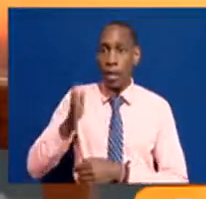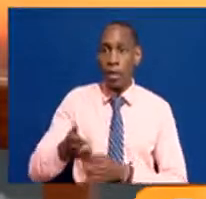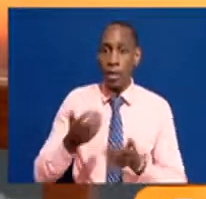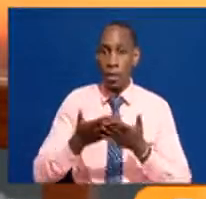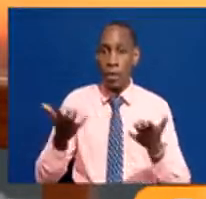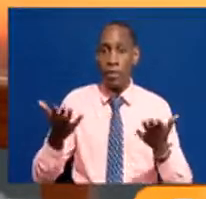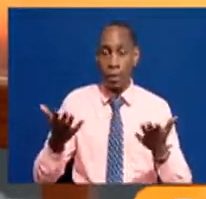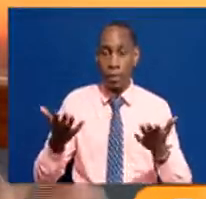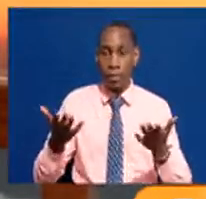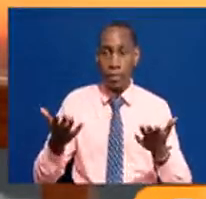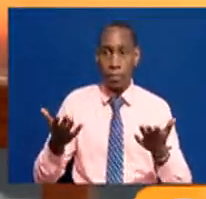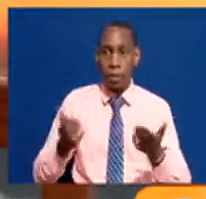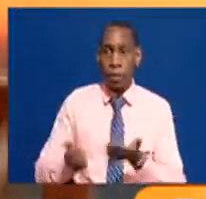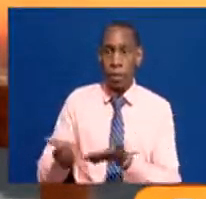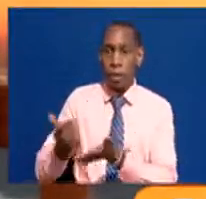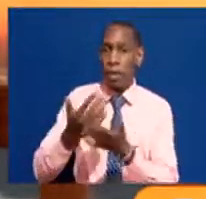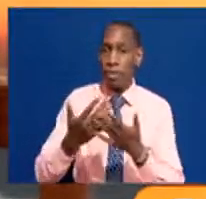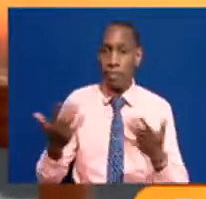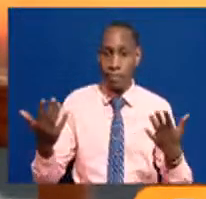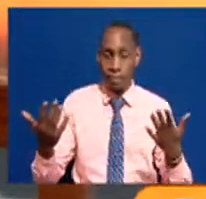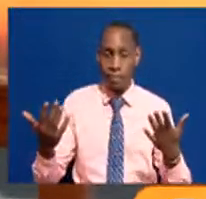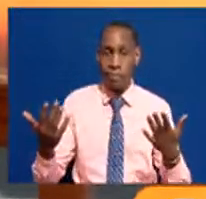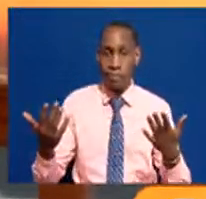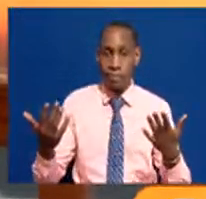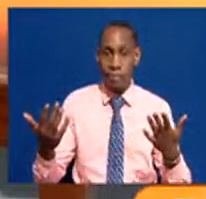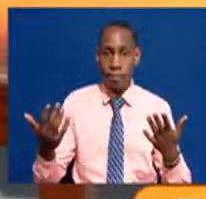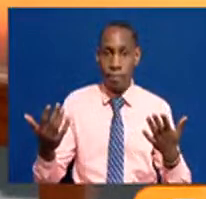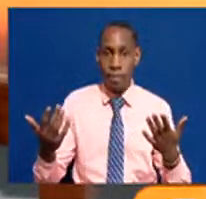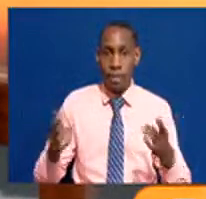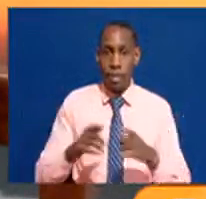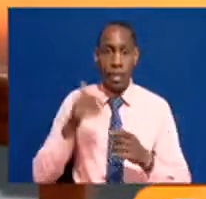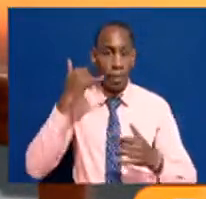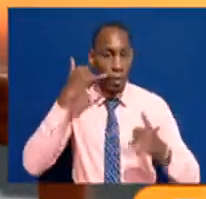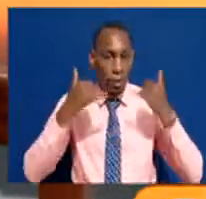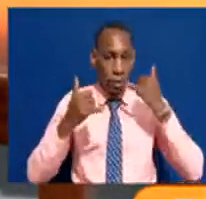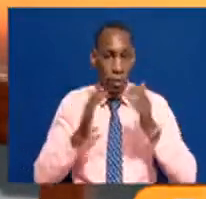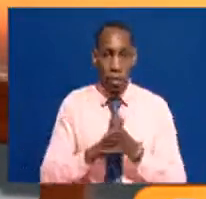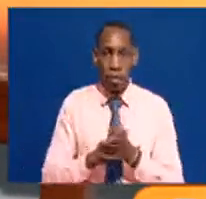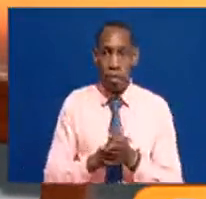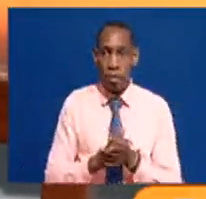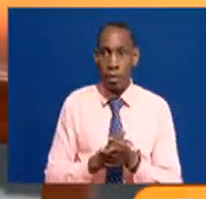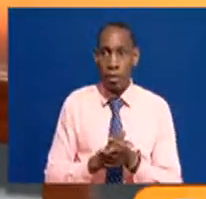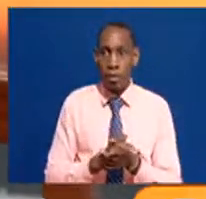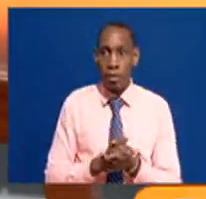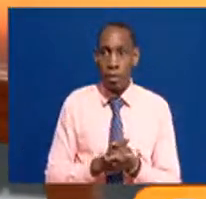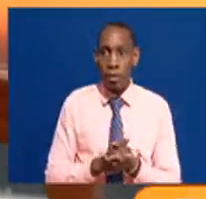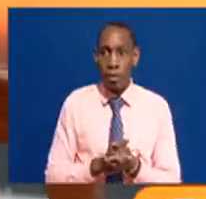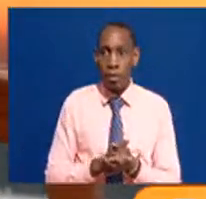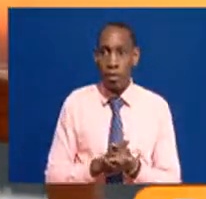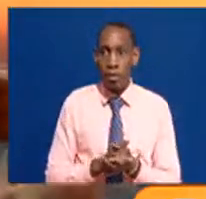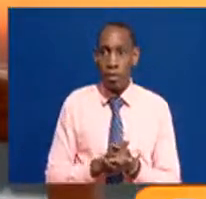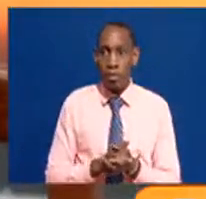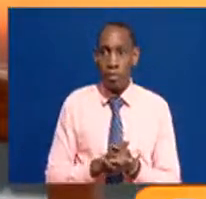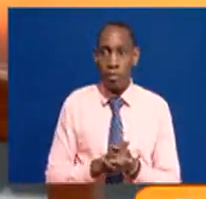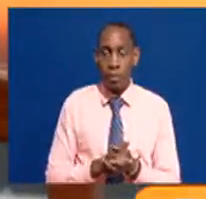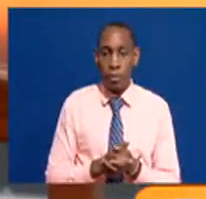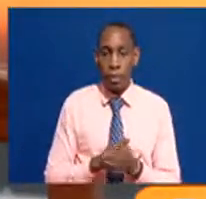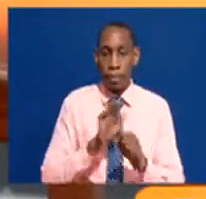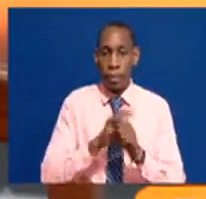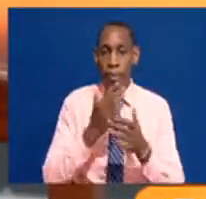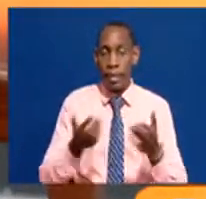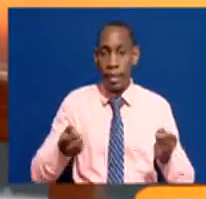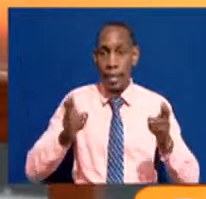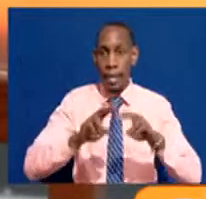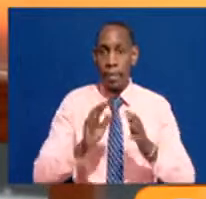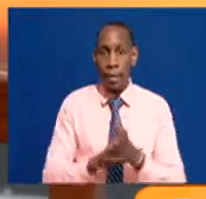everywhere, collecting things. I get even calls, your pickup somewhere, your pickup in Muranga, because of many things that are